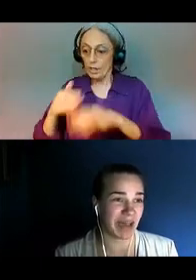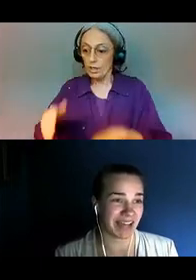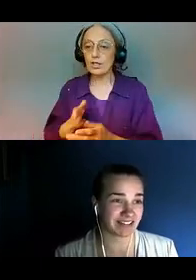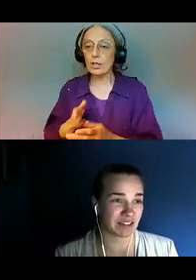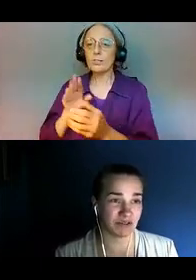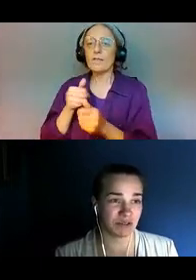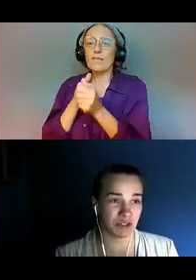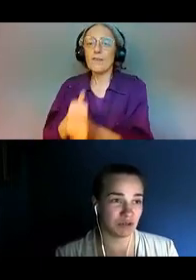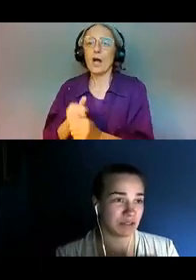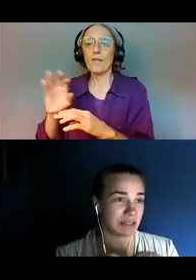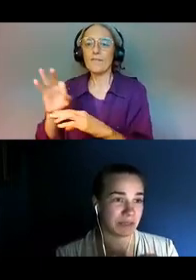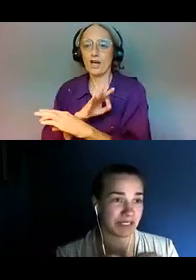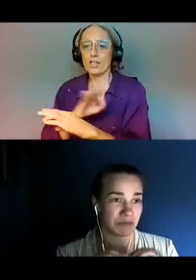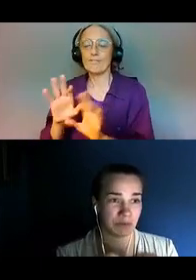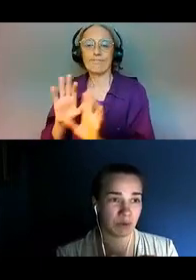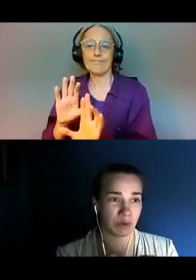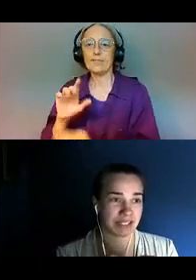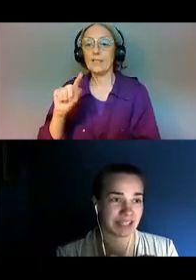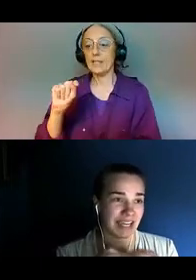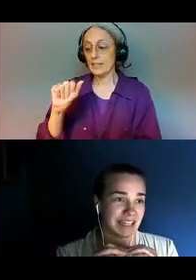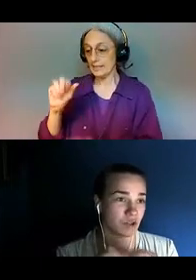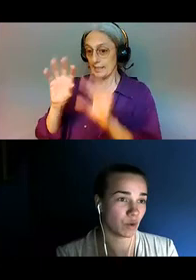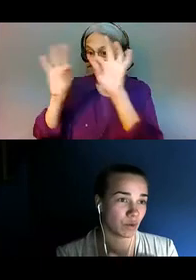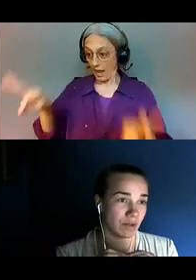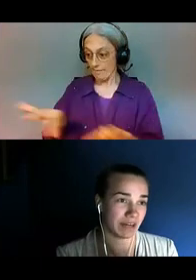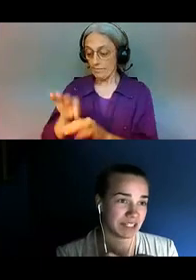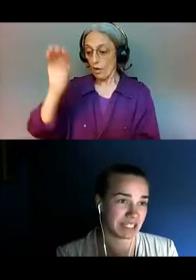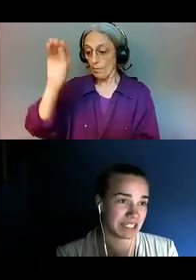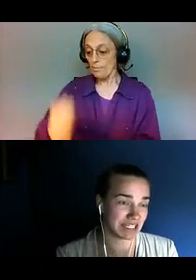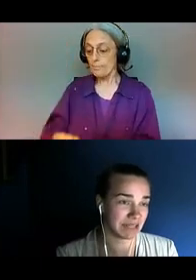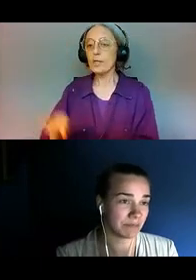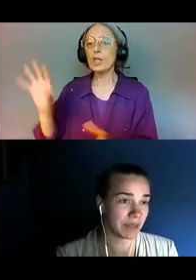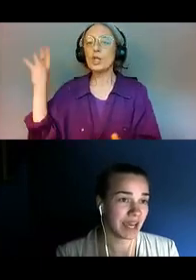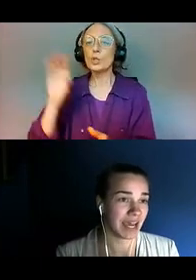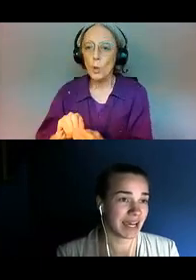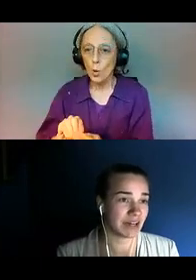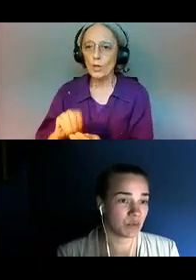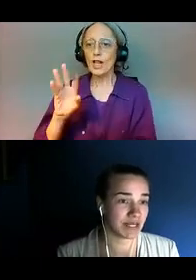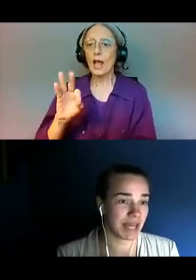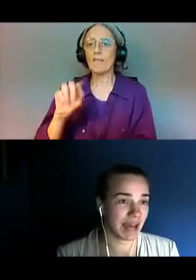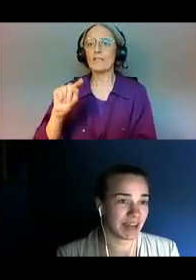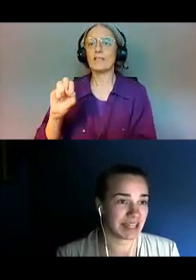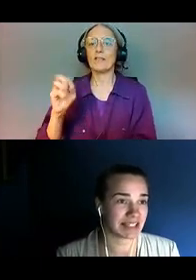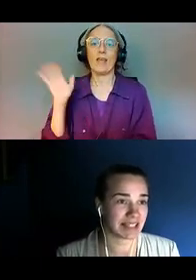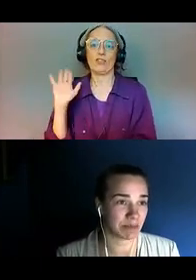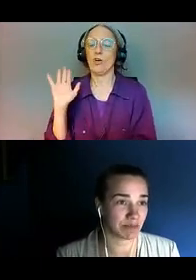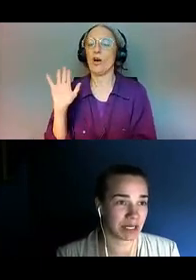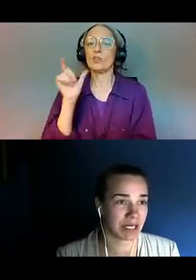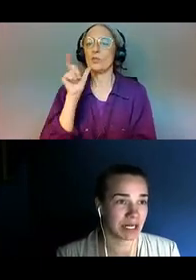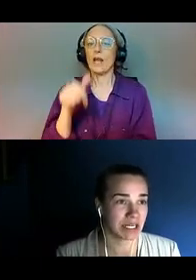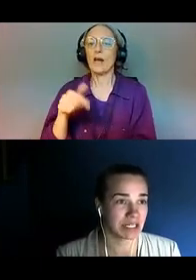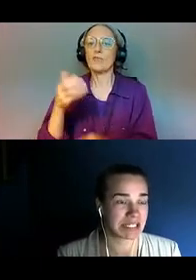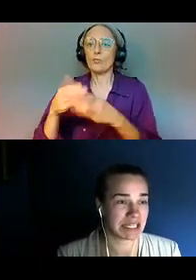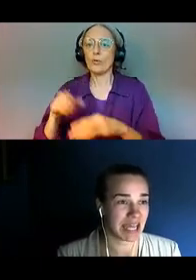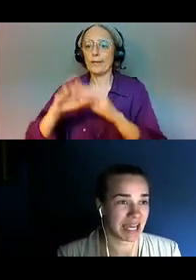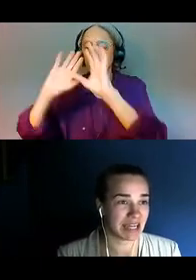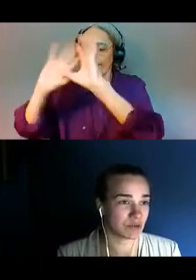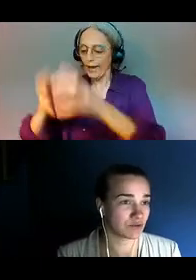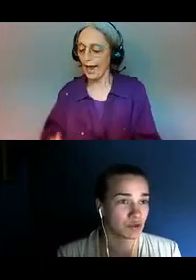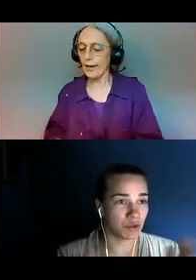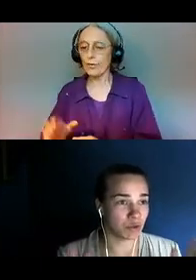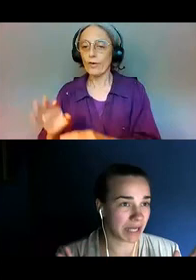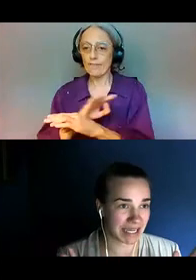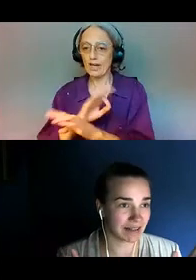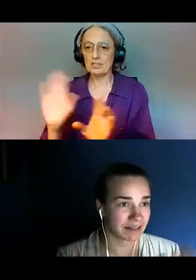TA form asks you to simply report a total FTE, and we have a separate